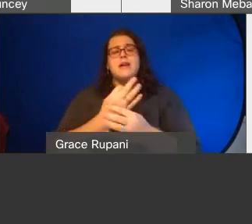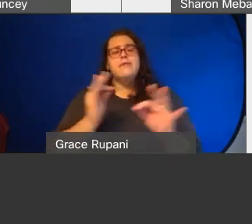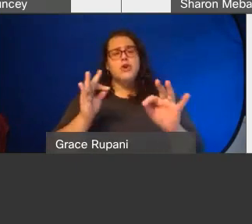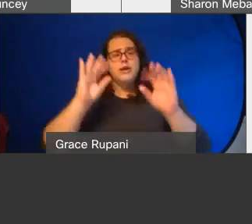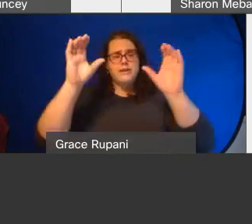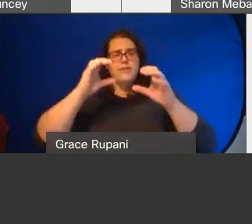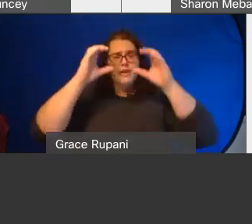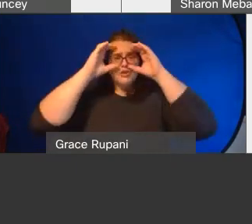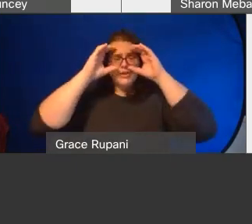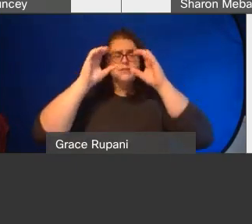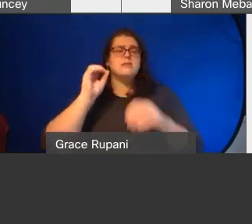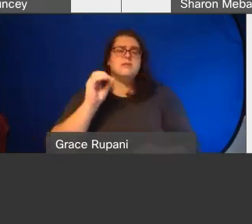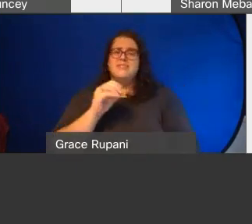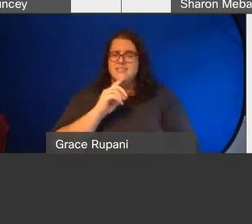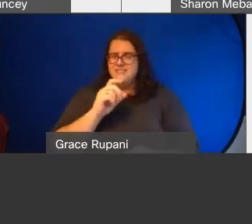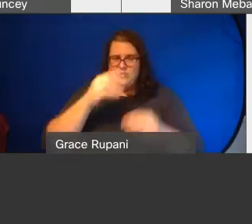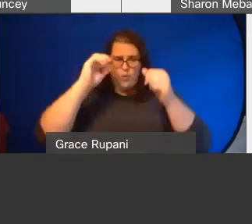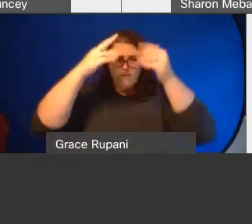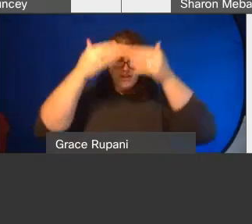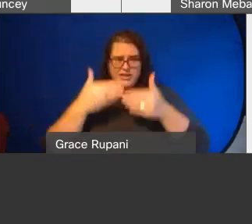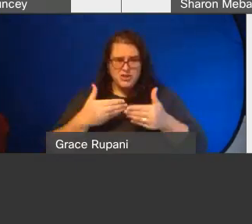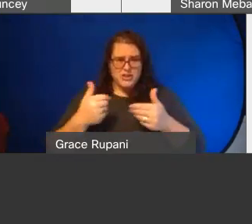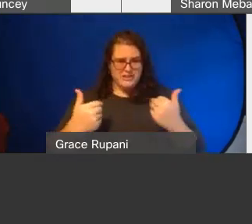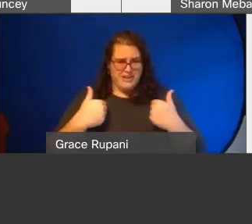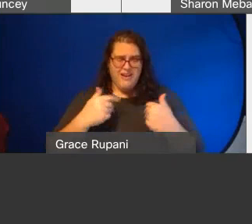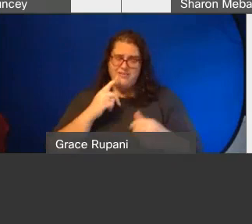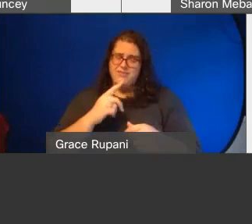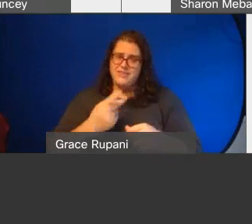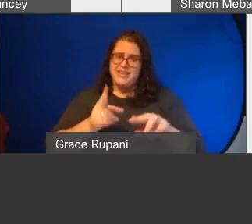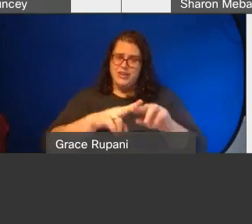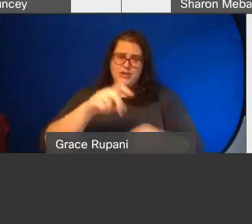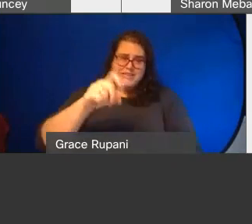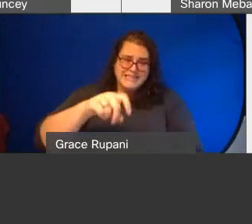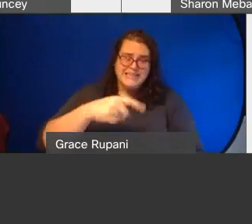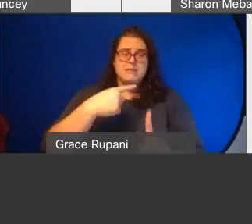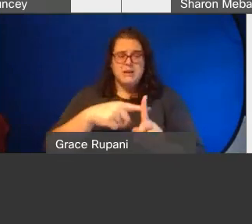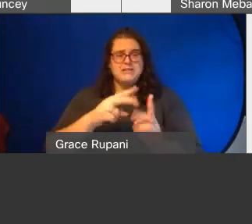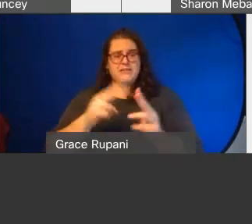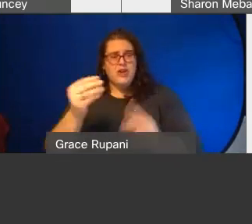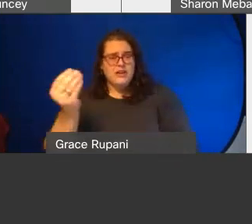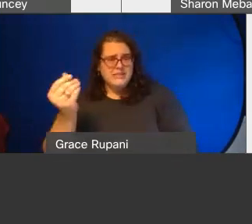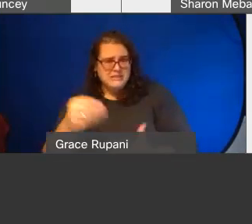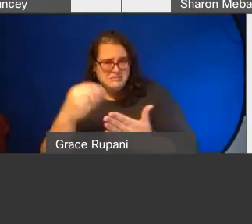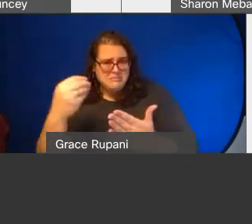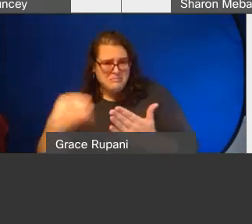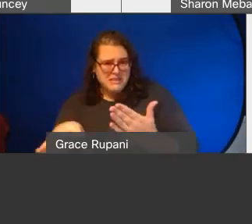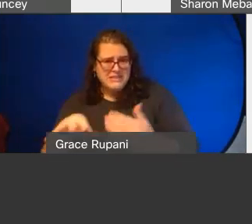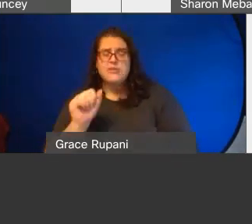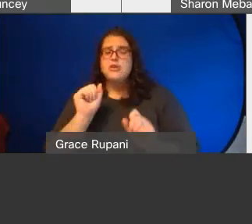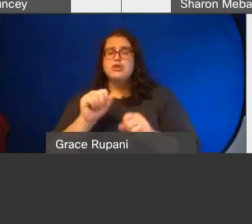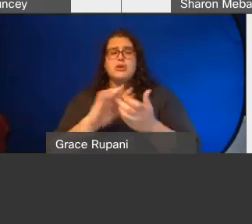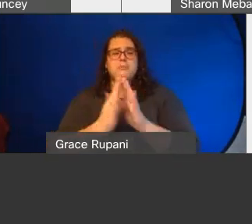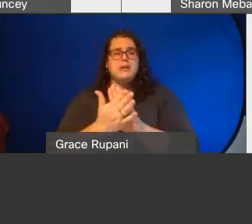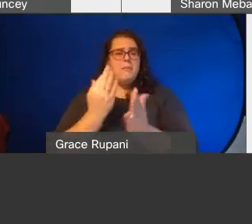goggles? These are generally pricey items. With the increased cost of PPE in general, the mask and goggles can become a financial